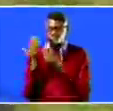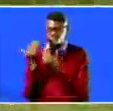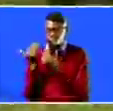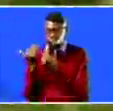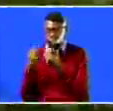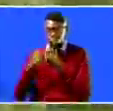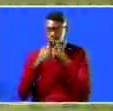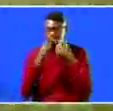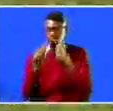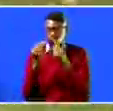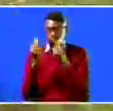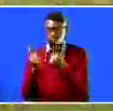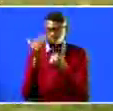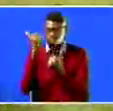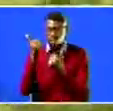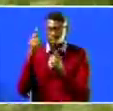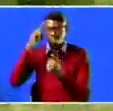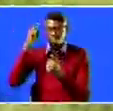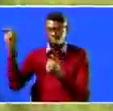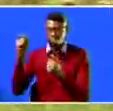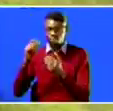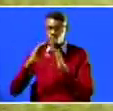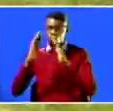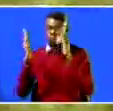slows her dream of becoming a world champion.